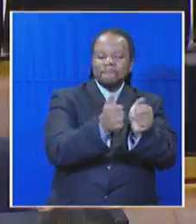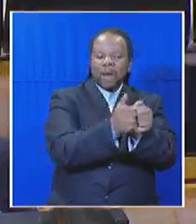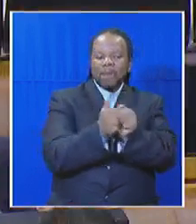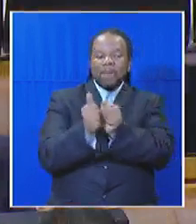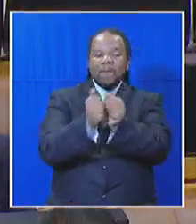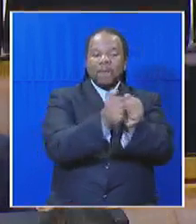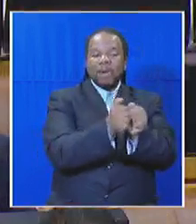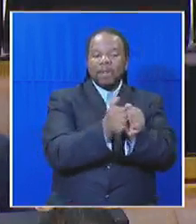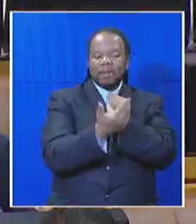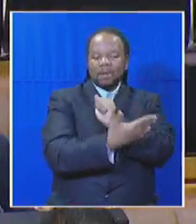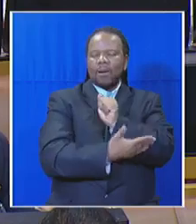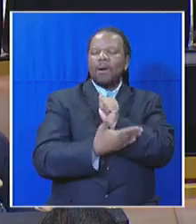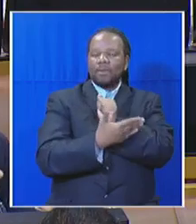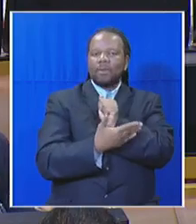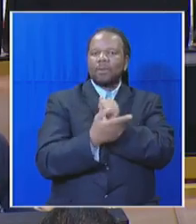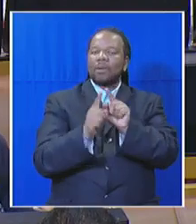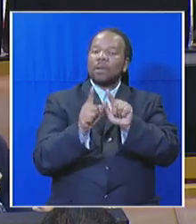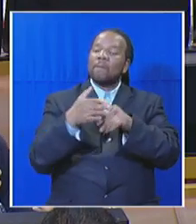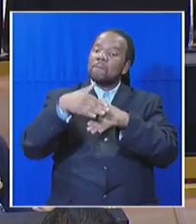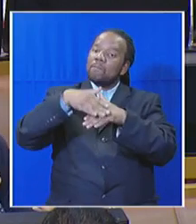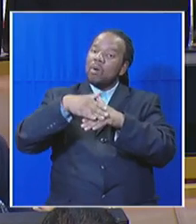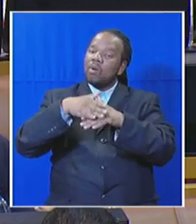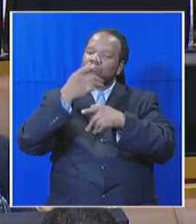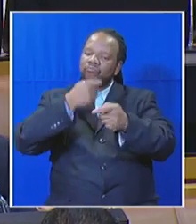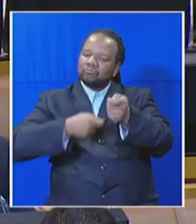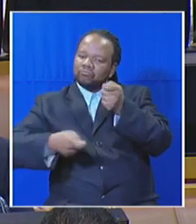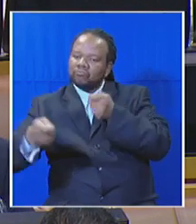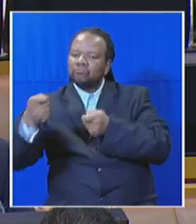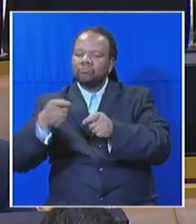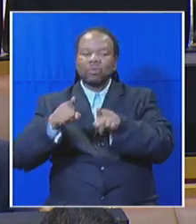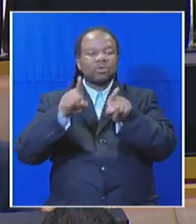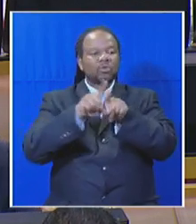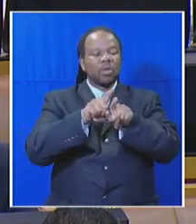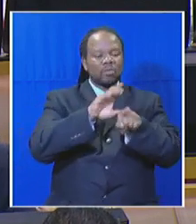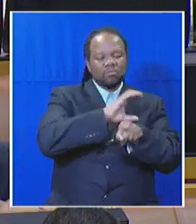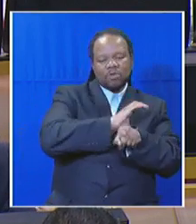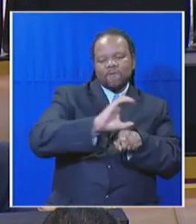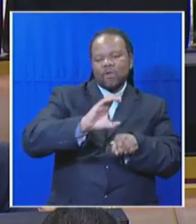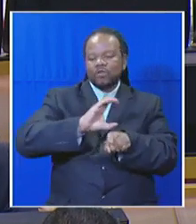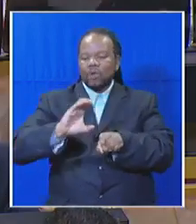further boosting trade and investment ties.